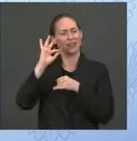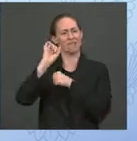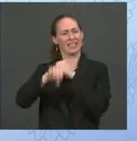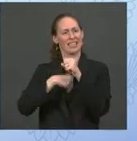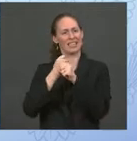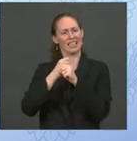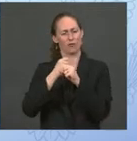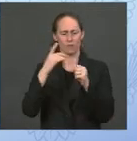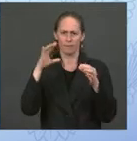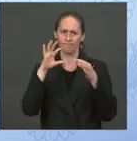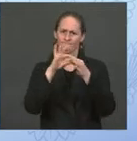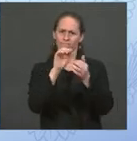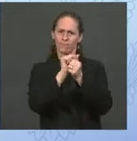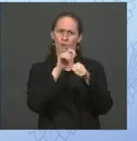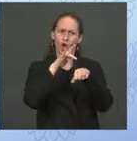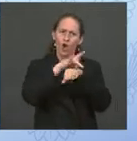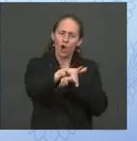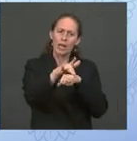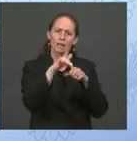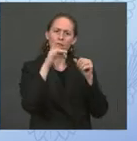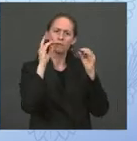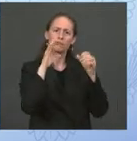and social emotional learning. Thank you.